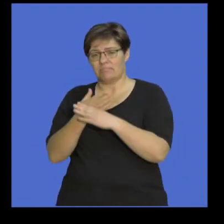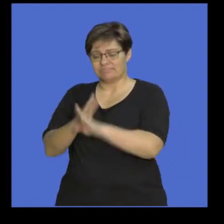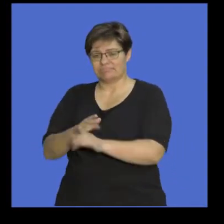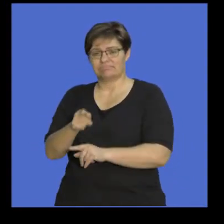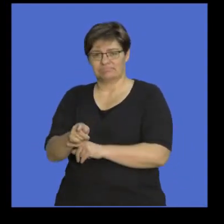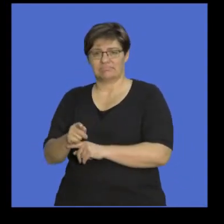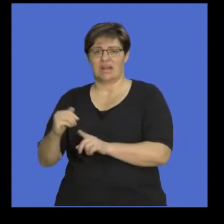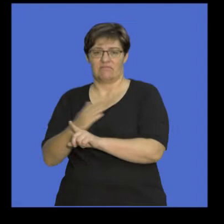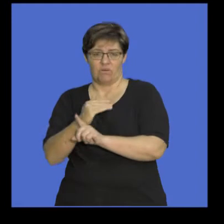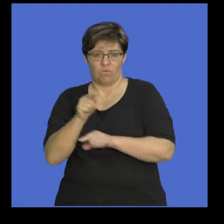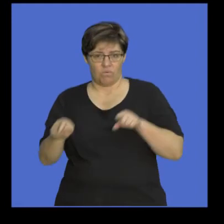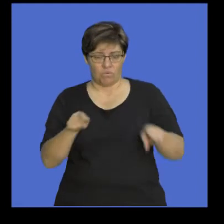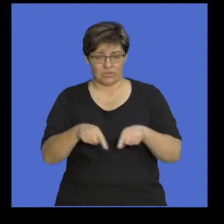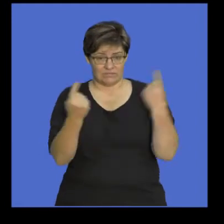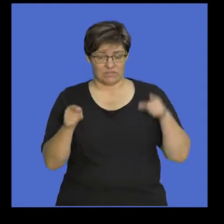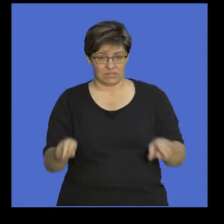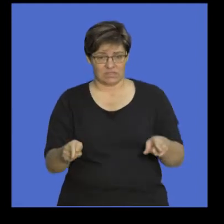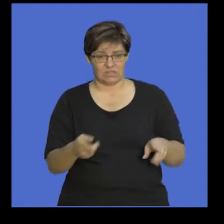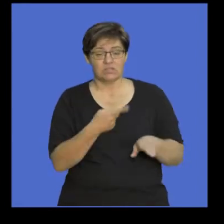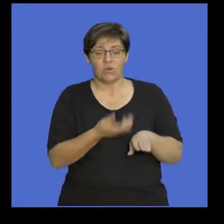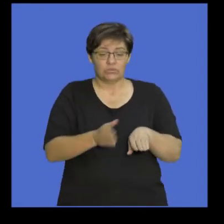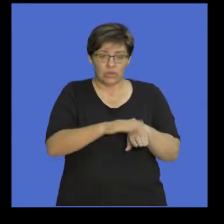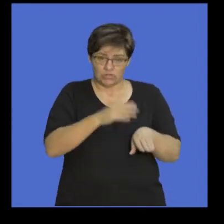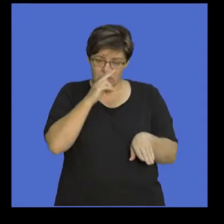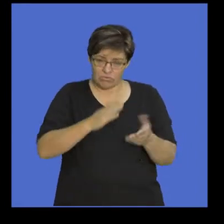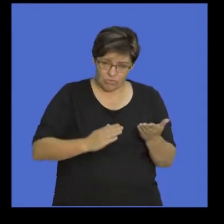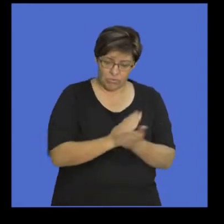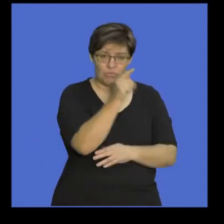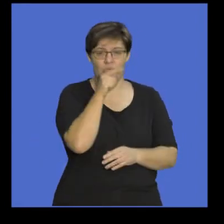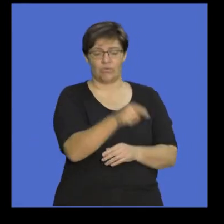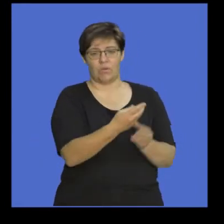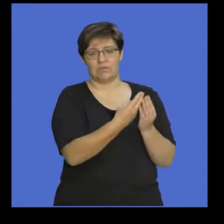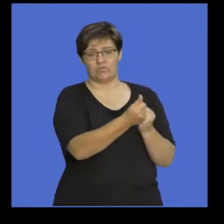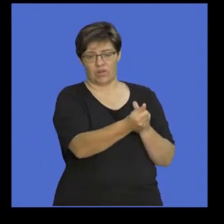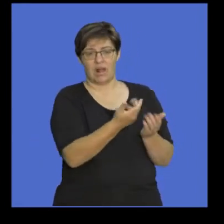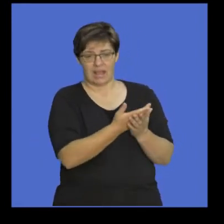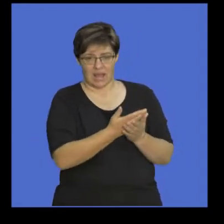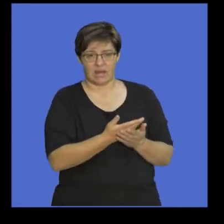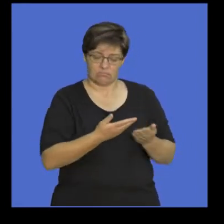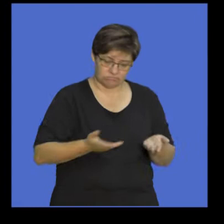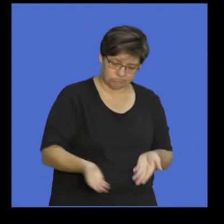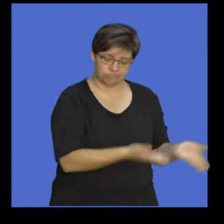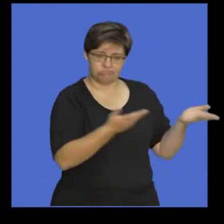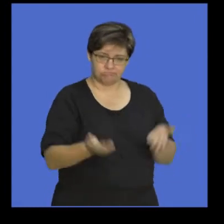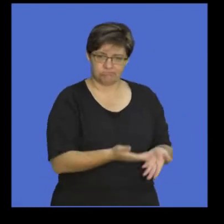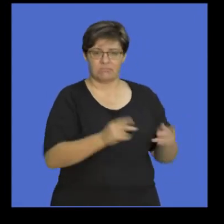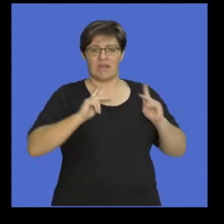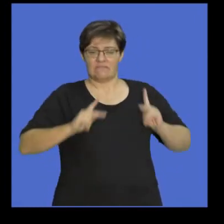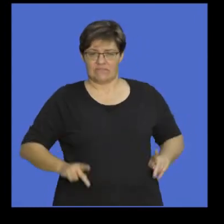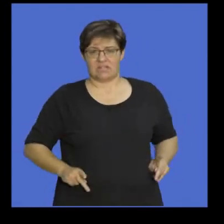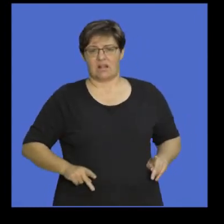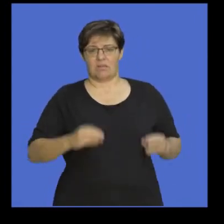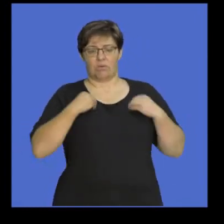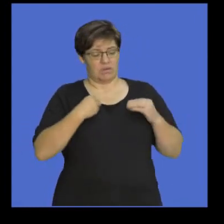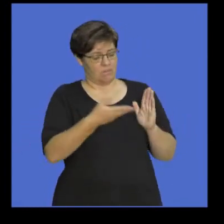different materials to say, okay, charge needs to flow through a material that displays certain physical